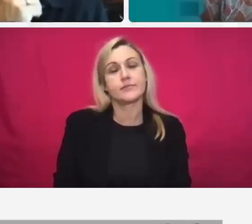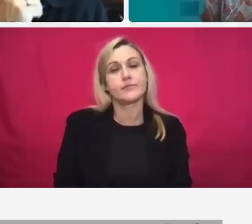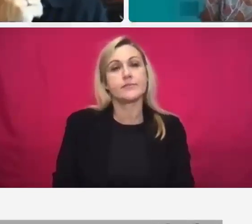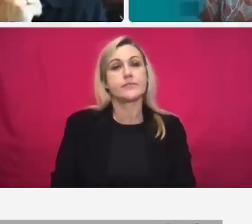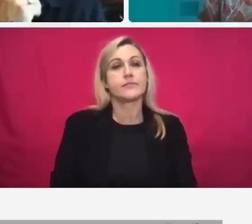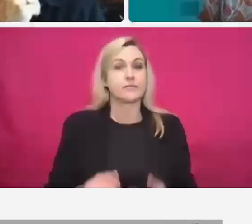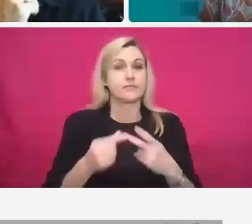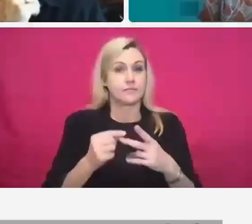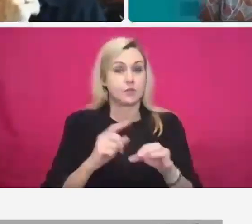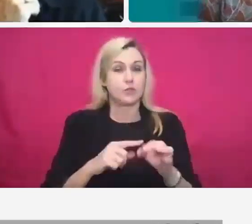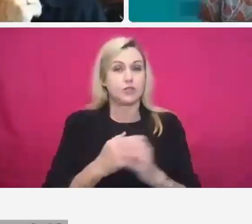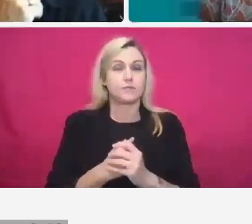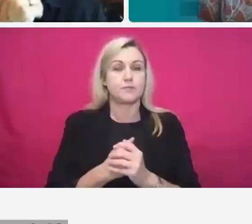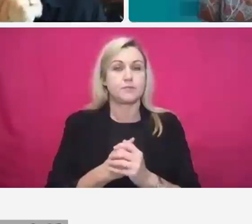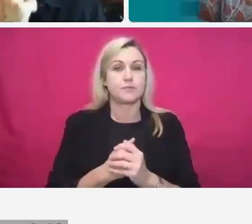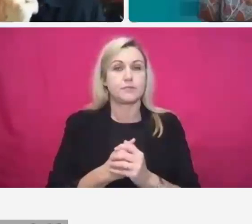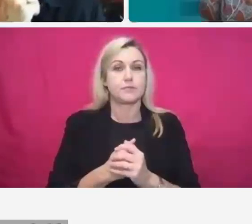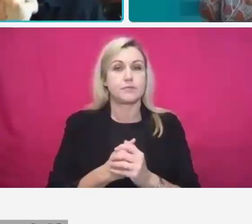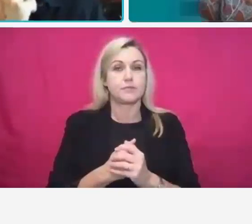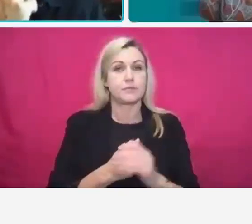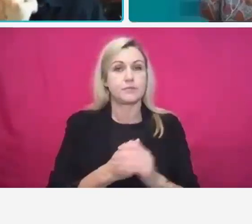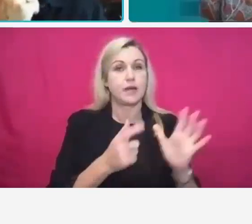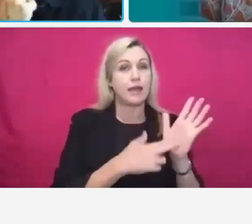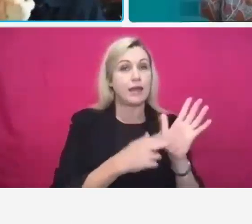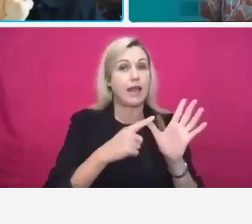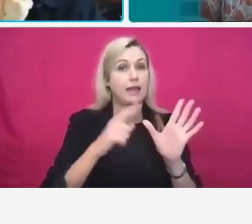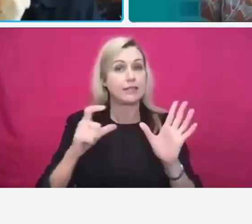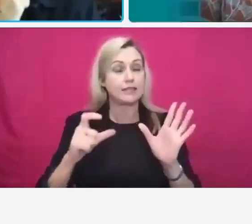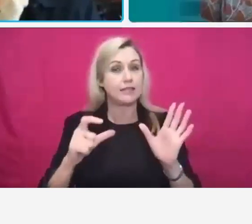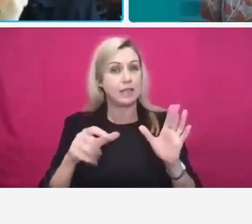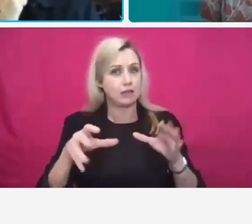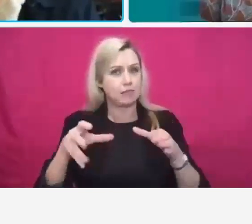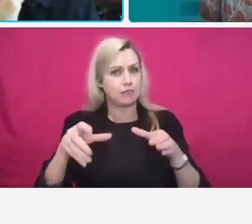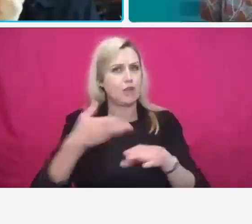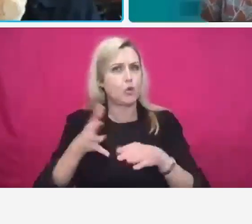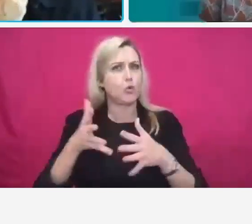How often can you ask for a reassessment in the ANACC model?